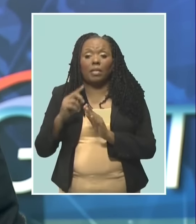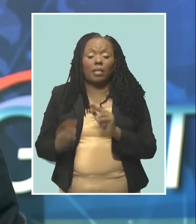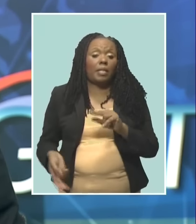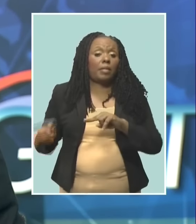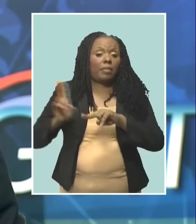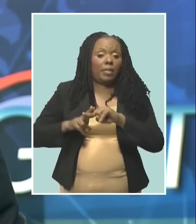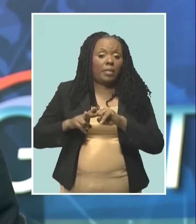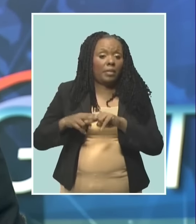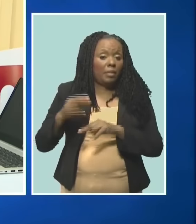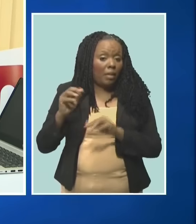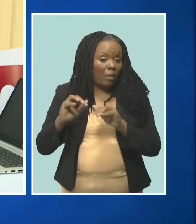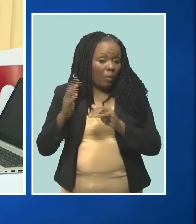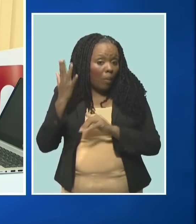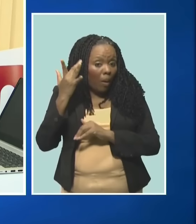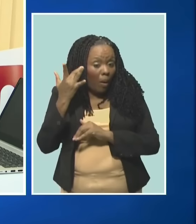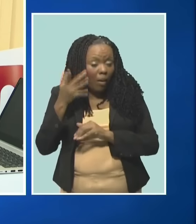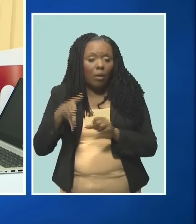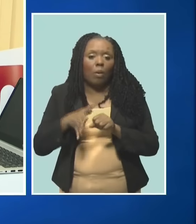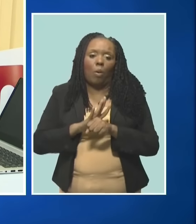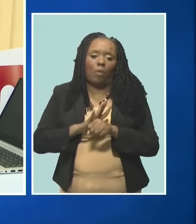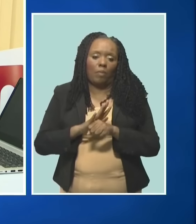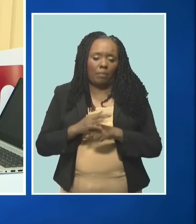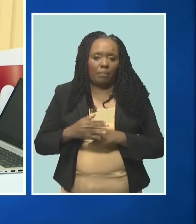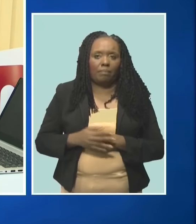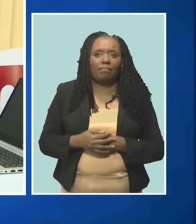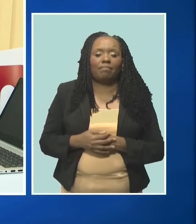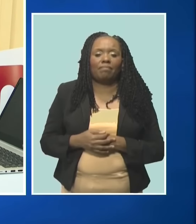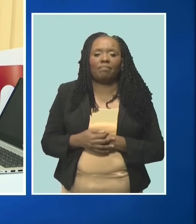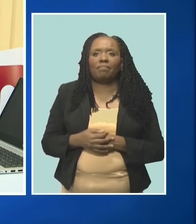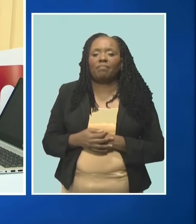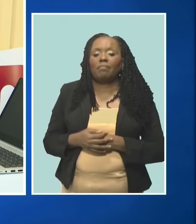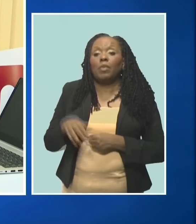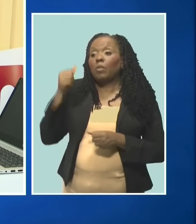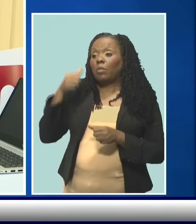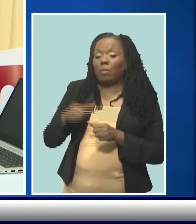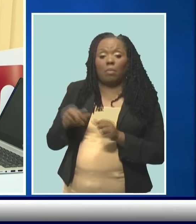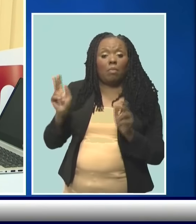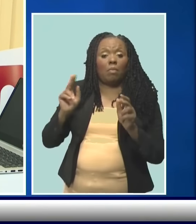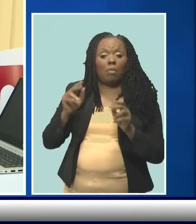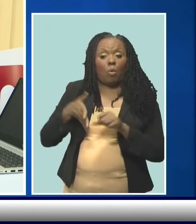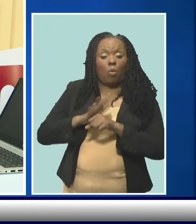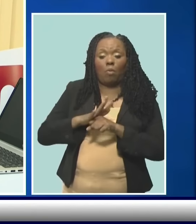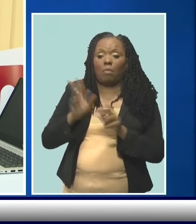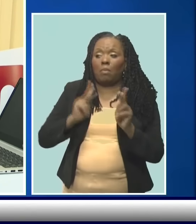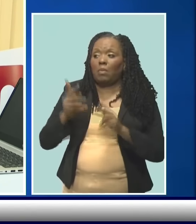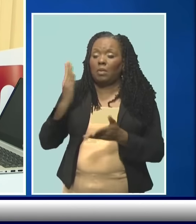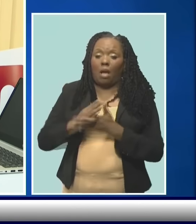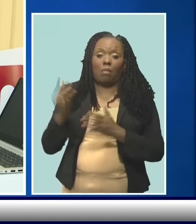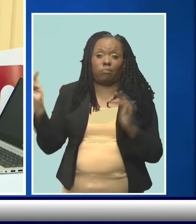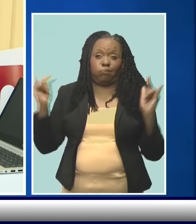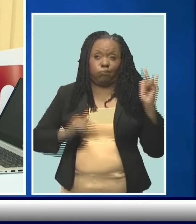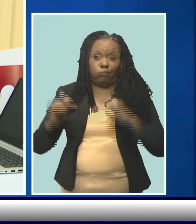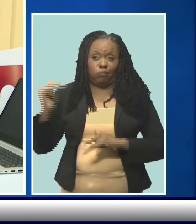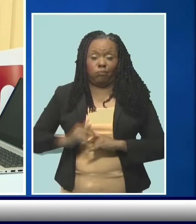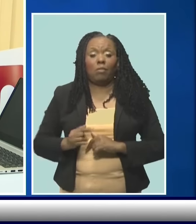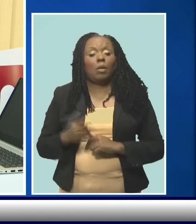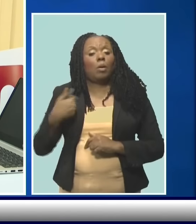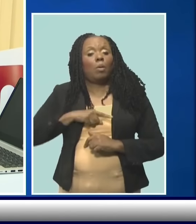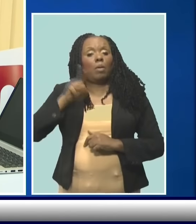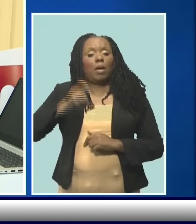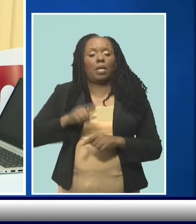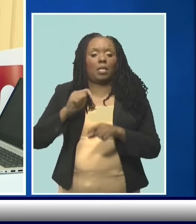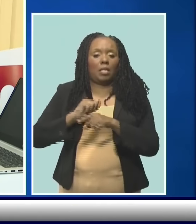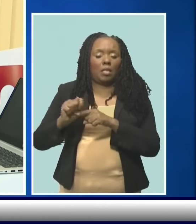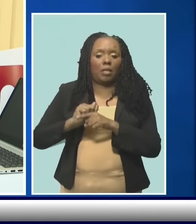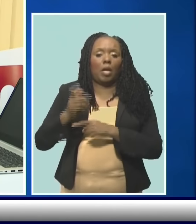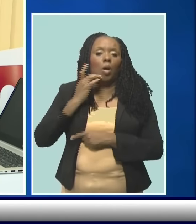pandemic. There was a decimation of the tourist industry, 80%. SJPI started to retrain hotel workers.